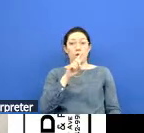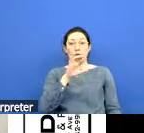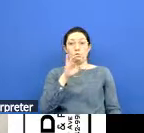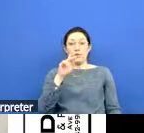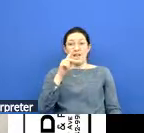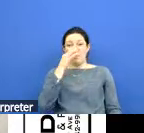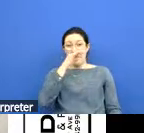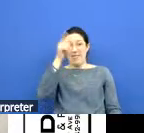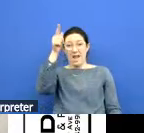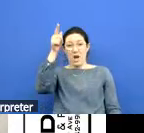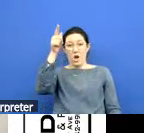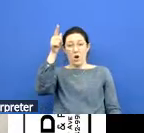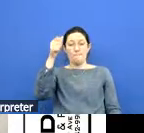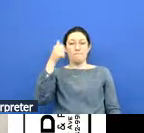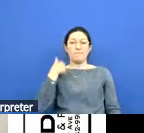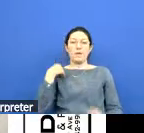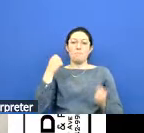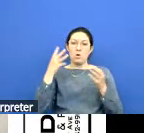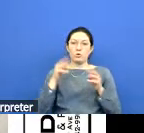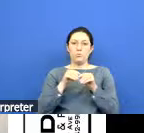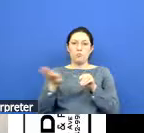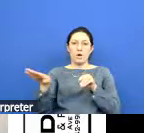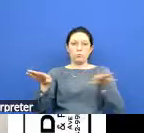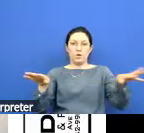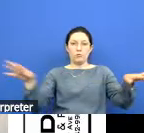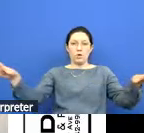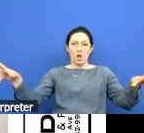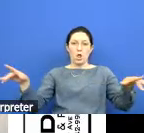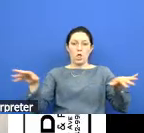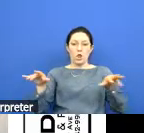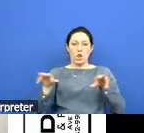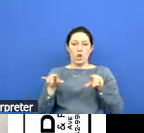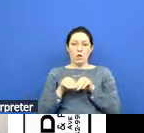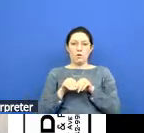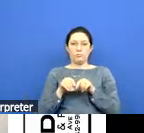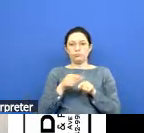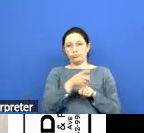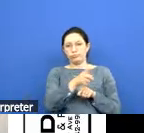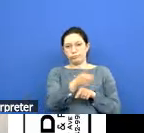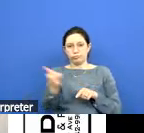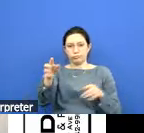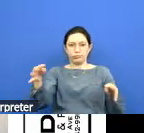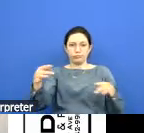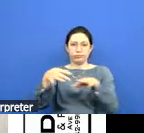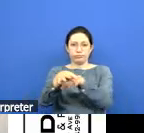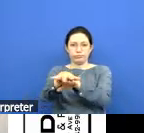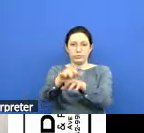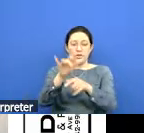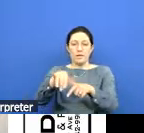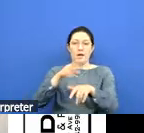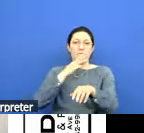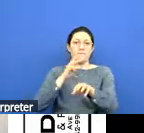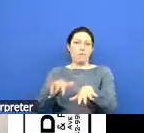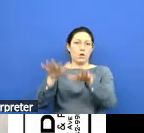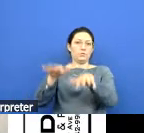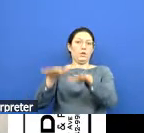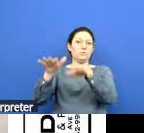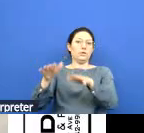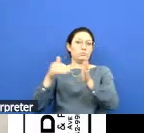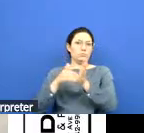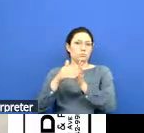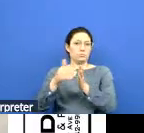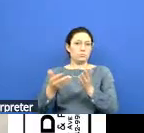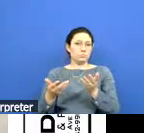you get the multiple branches of Red Creek joining right behind the Red Creek development, that floods constantly. There's a lot of